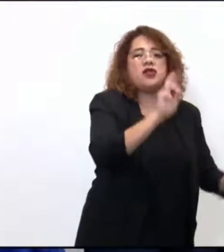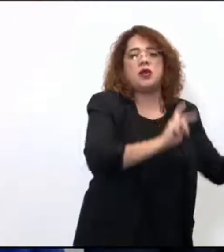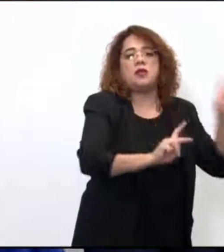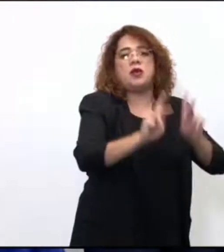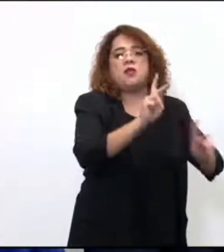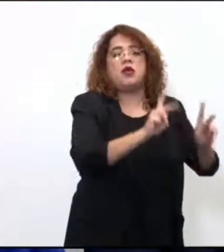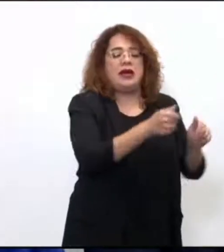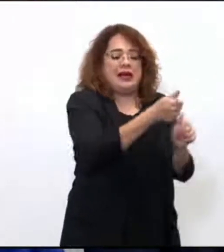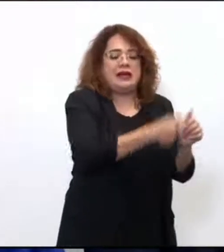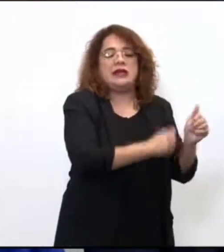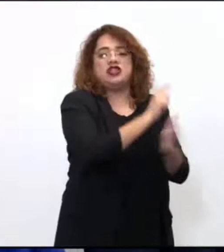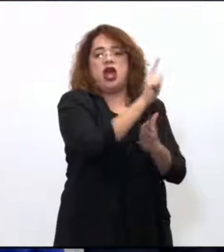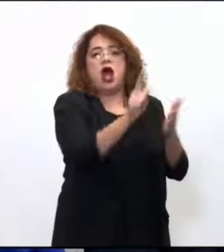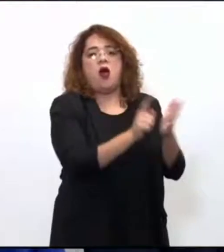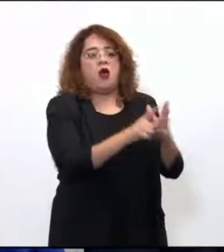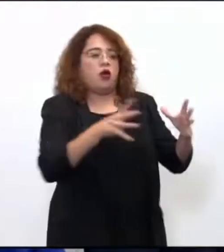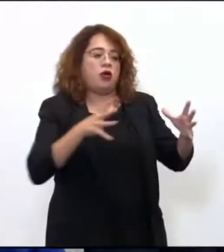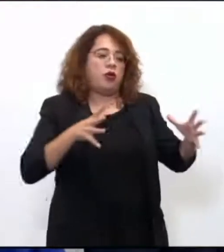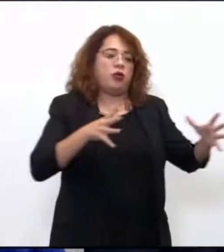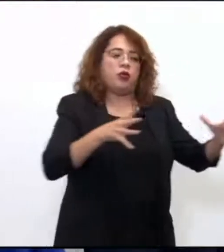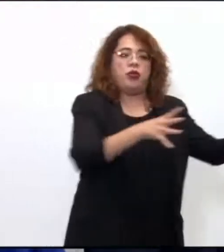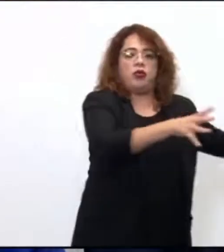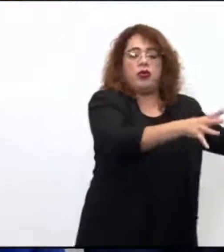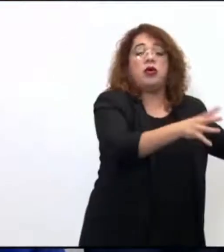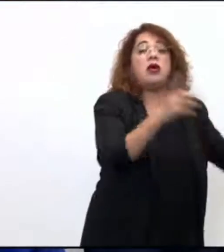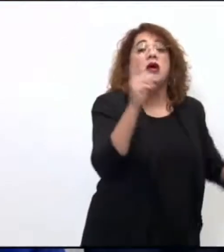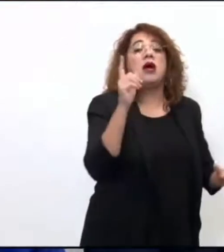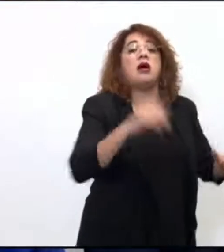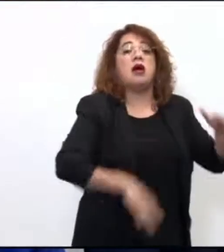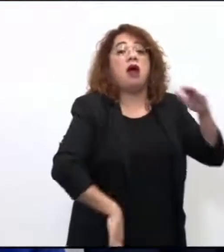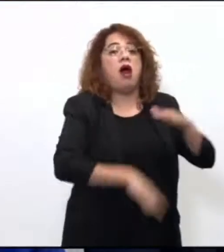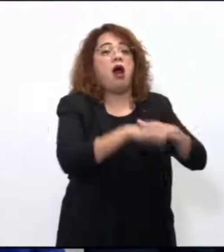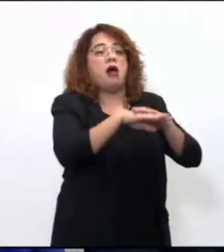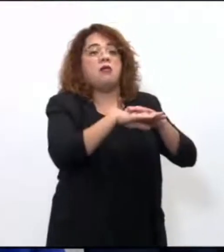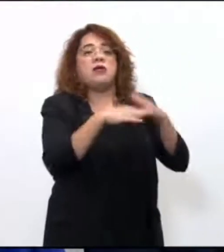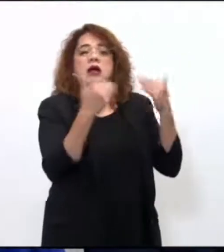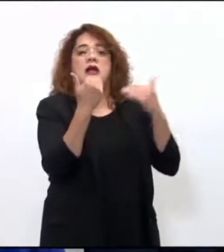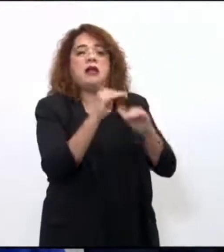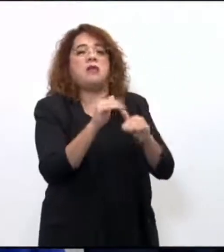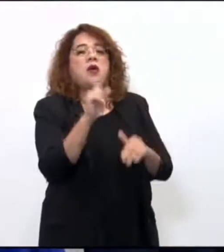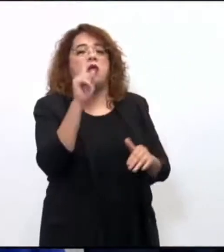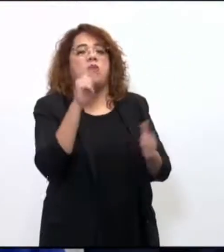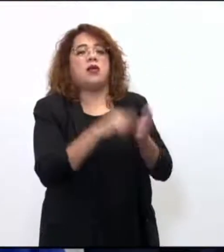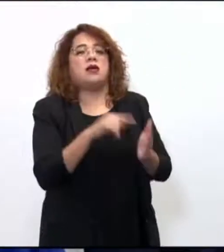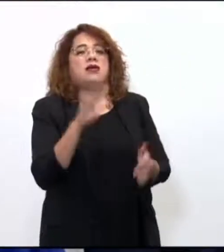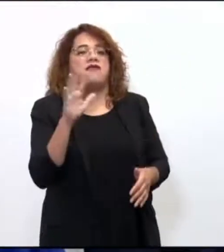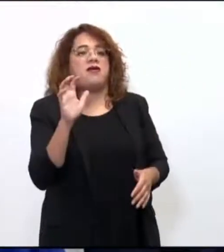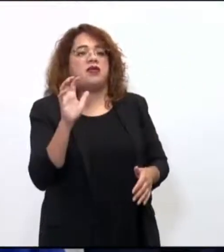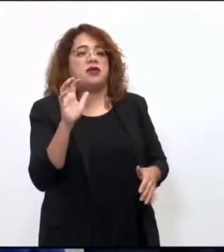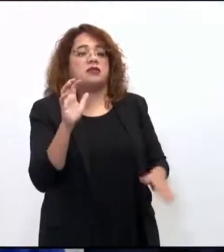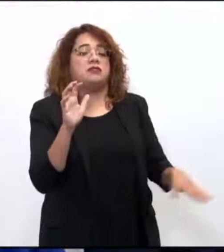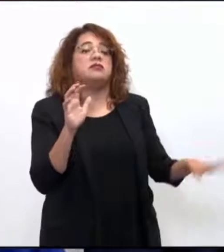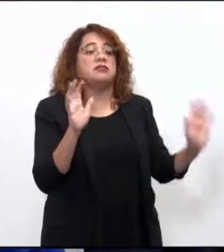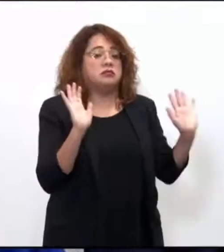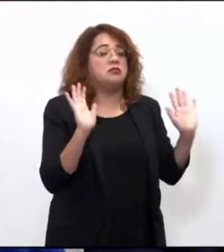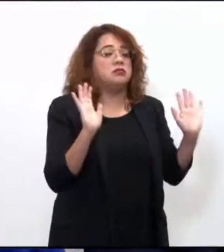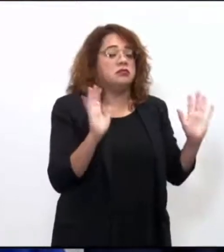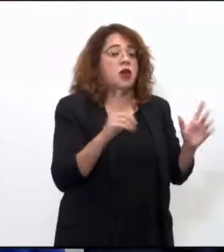per hour and no more than 1,500 total participants.